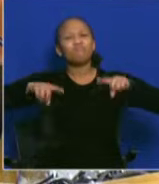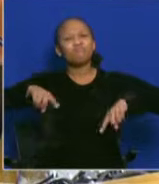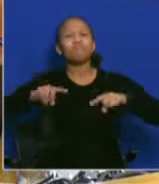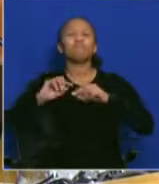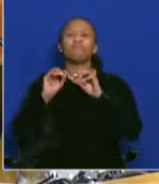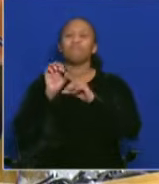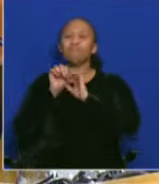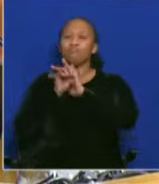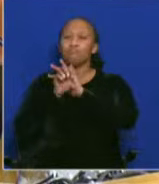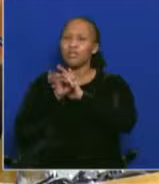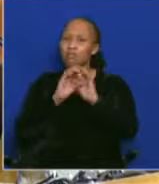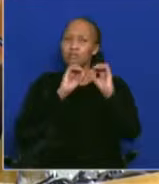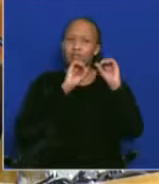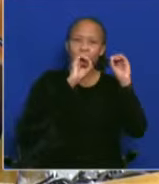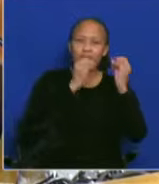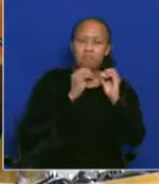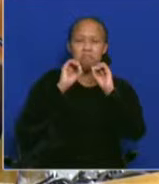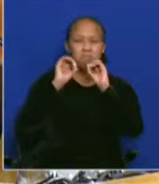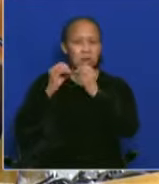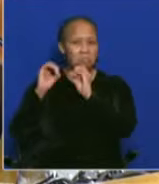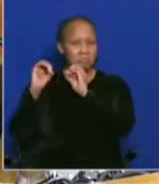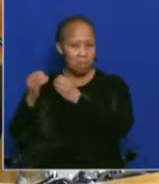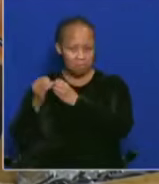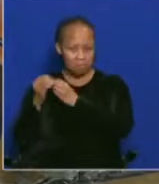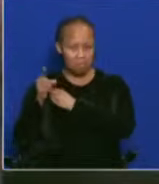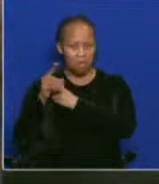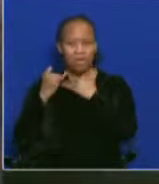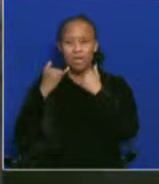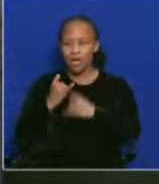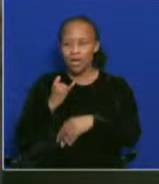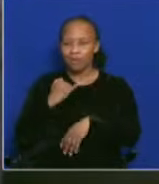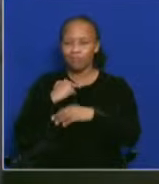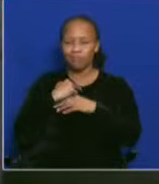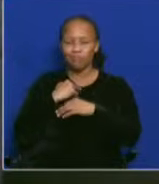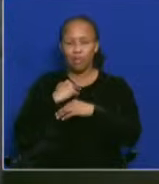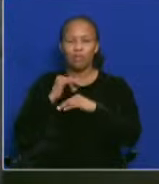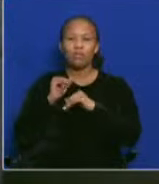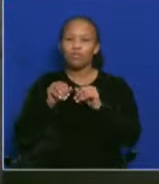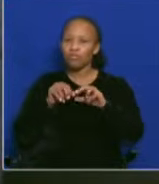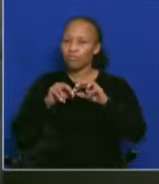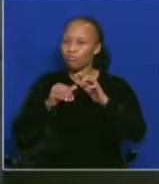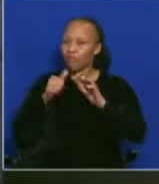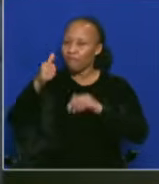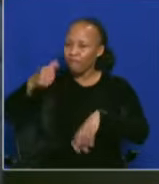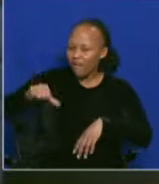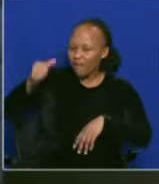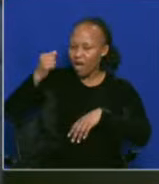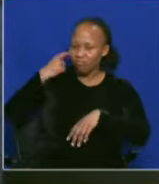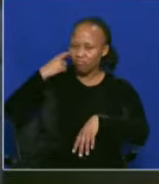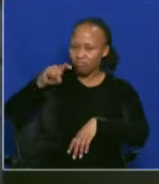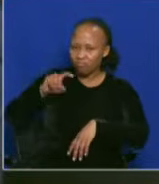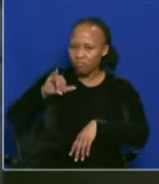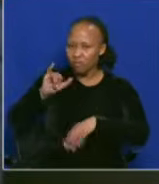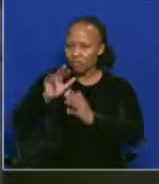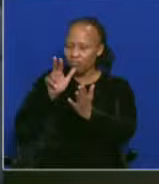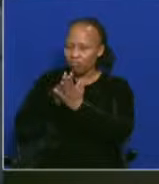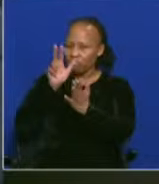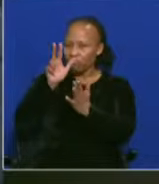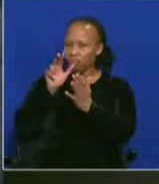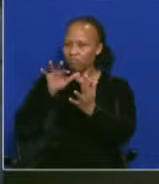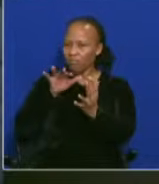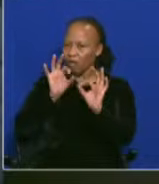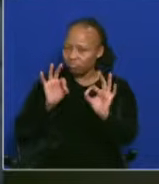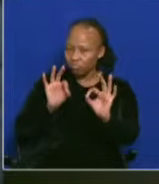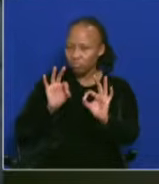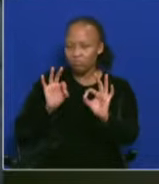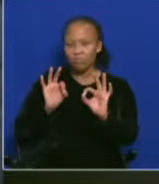to verify their authenticity, completeness, or accuracy. Nor have the affidavits relied upon in media reports